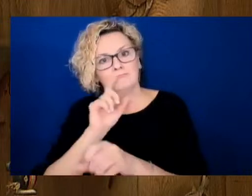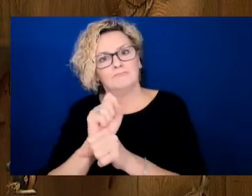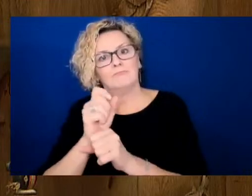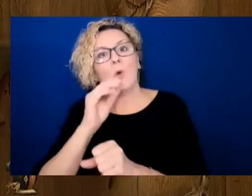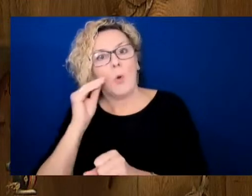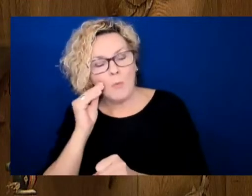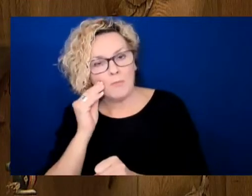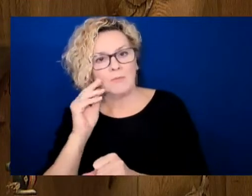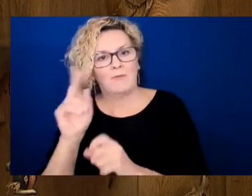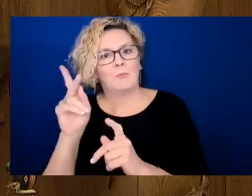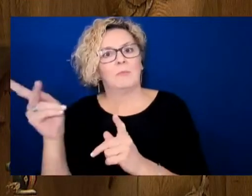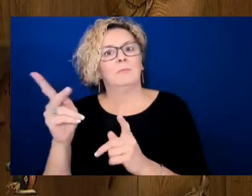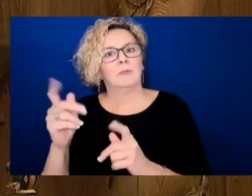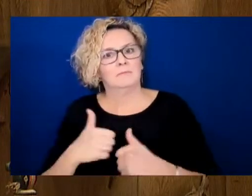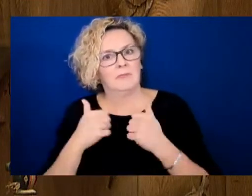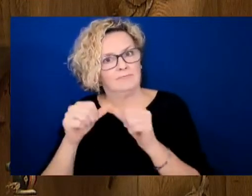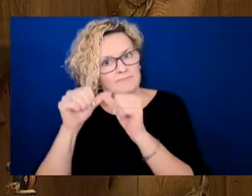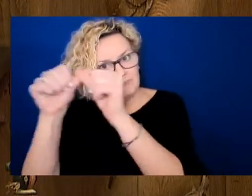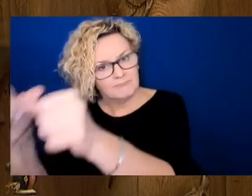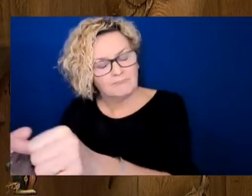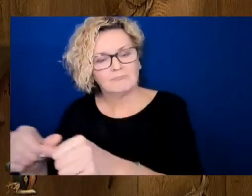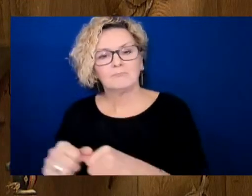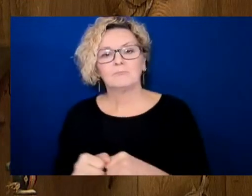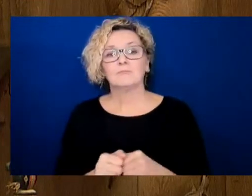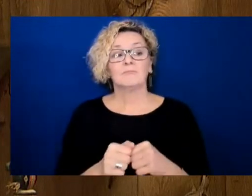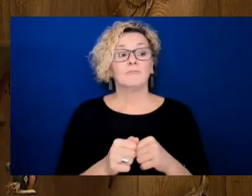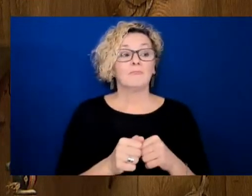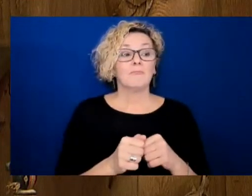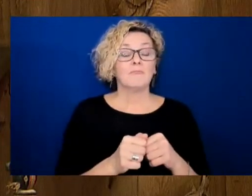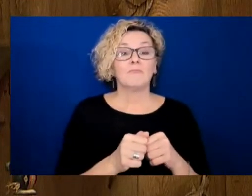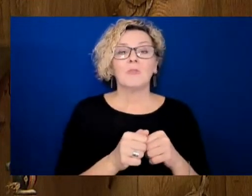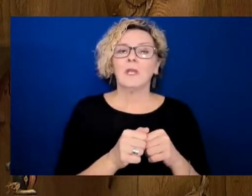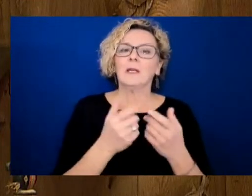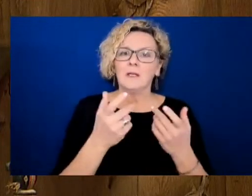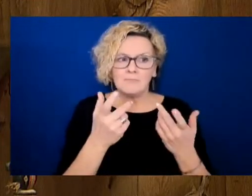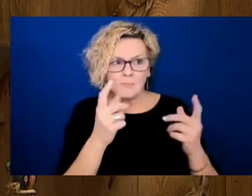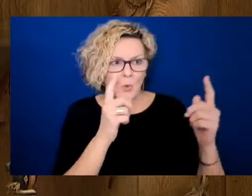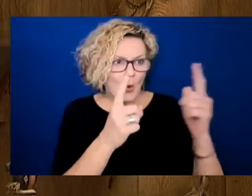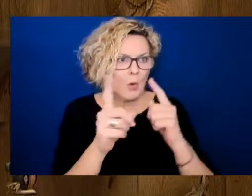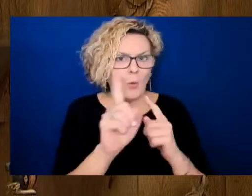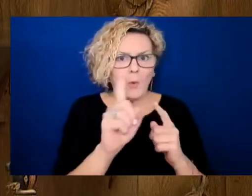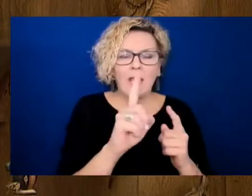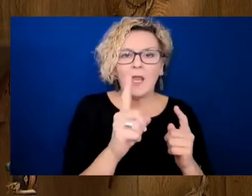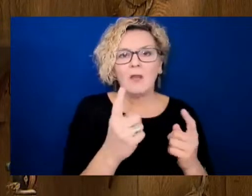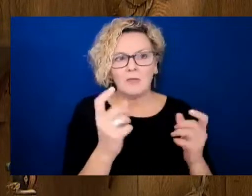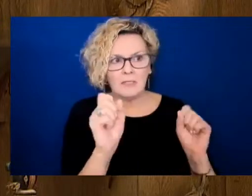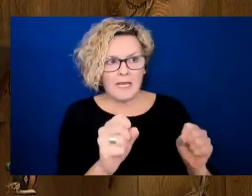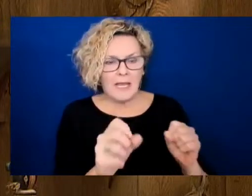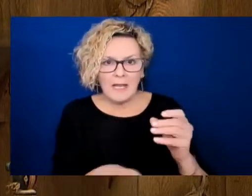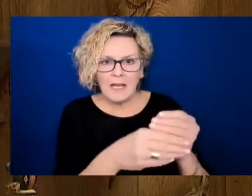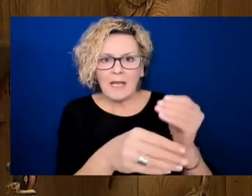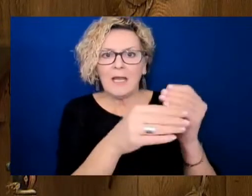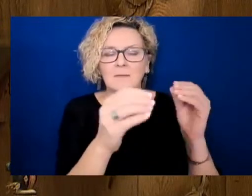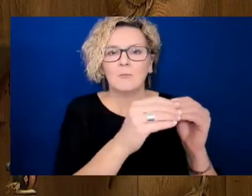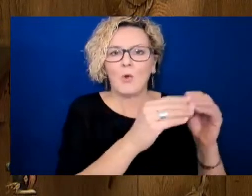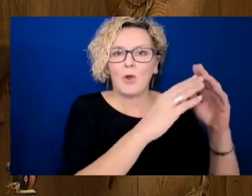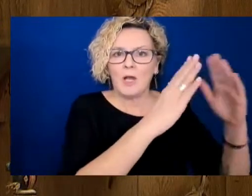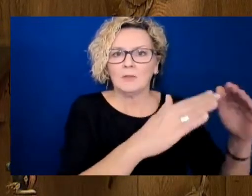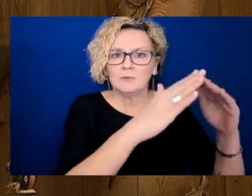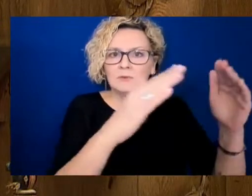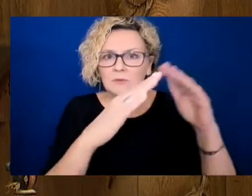block construction of middle-class homes in existing neighborhoods, setting municipal targets for new housing